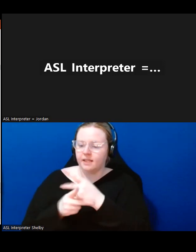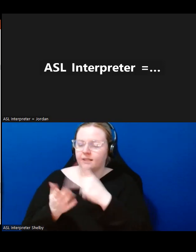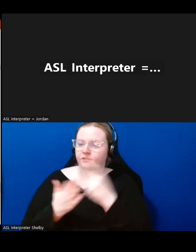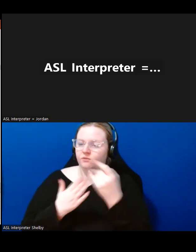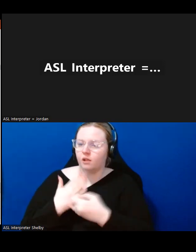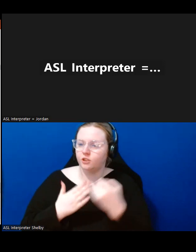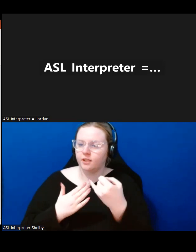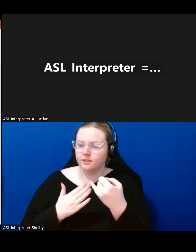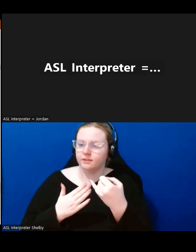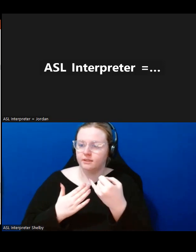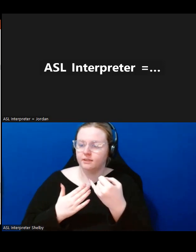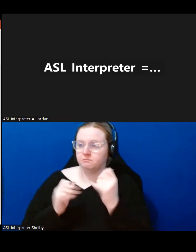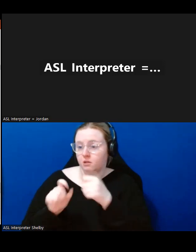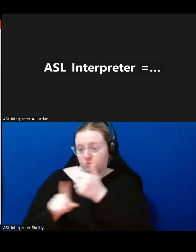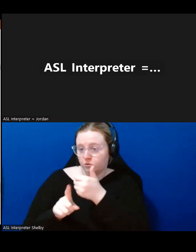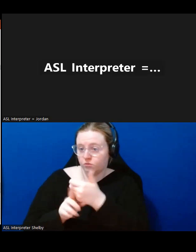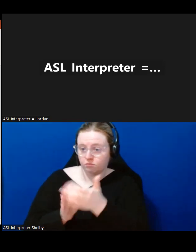to replicate or